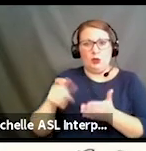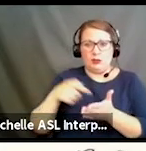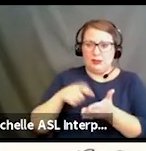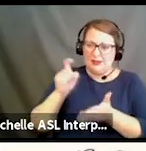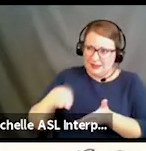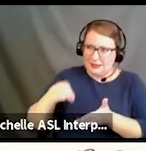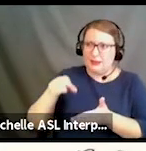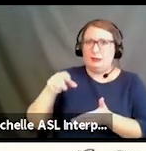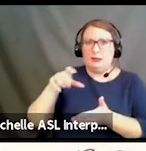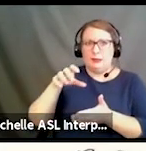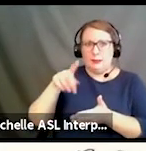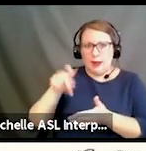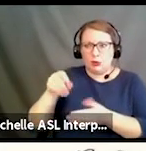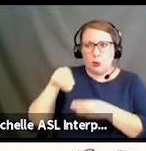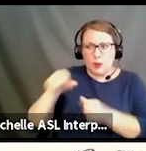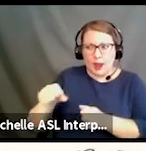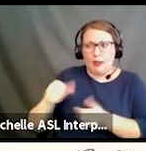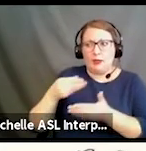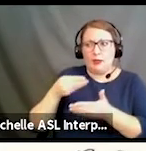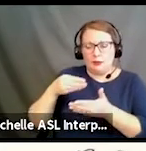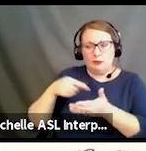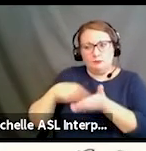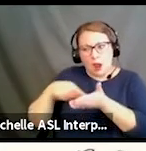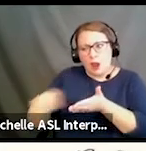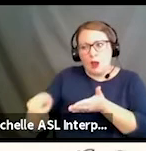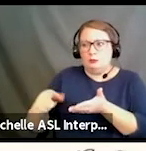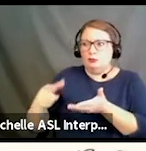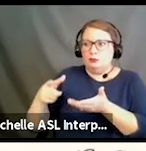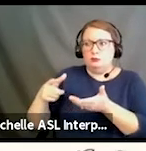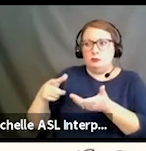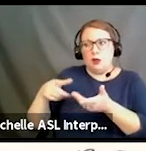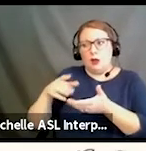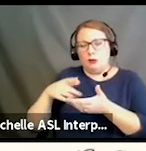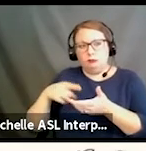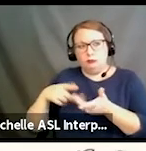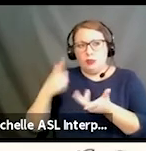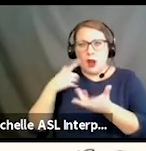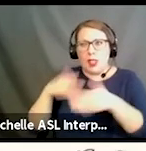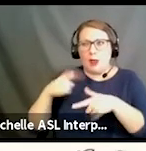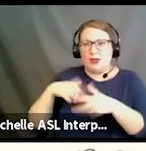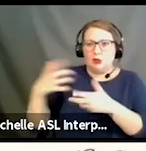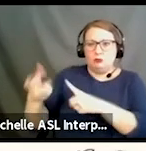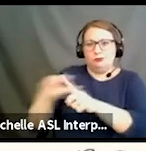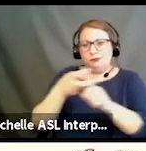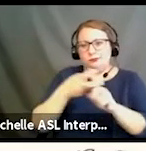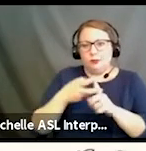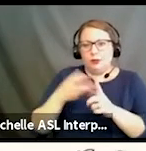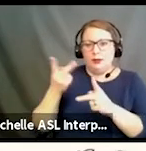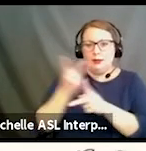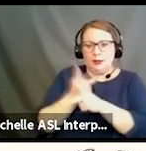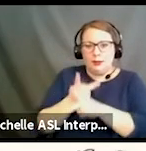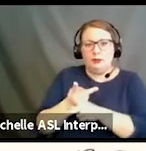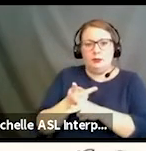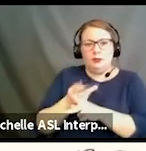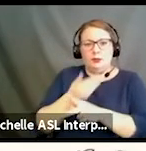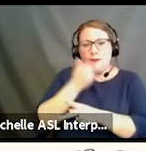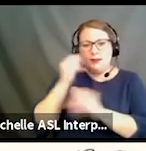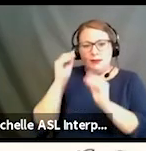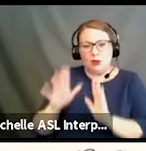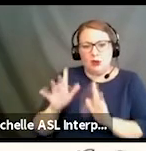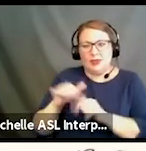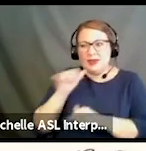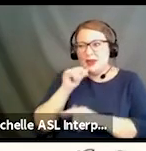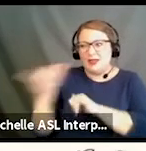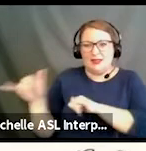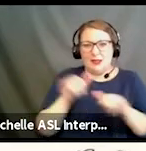to pay a salary that allows us to attract and retain the best teachers. Our problem is with the fact that this district does not take the same approach with